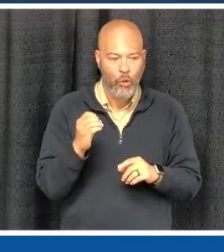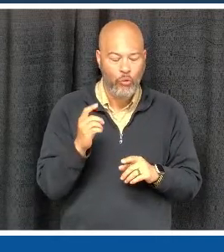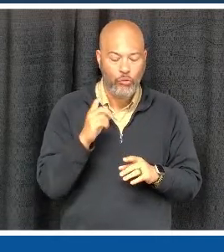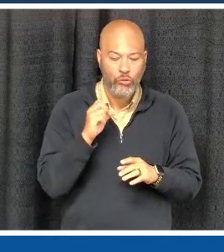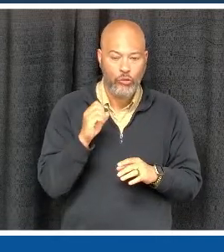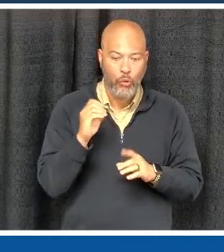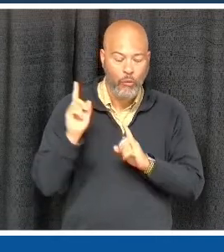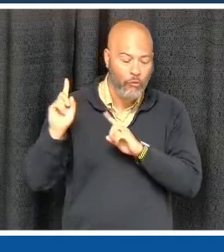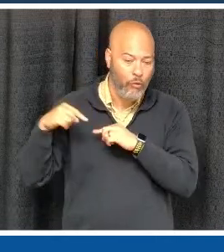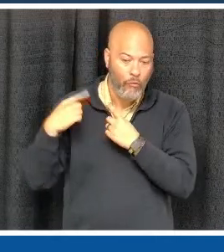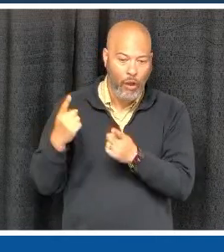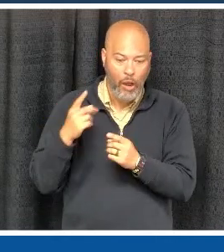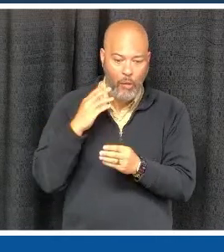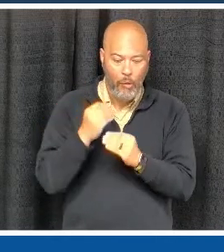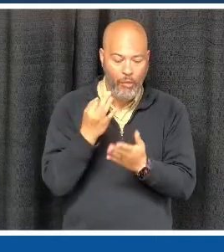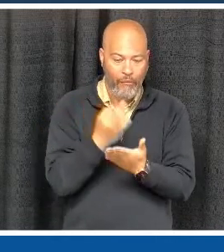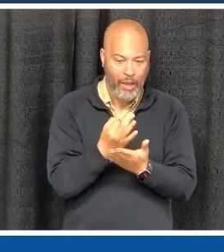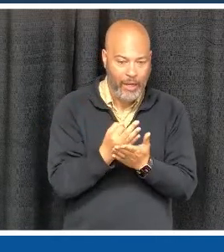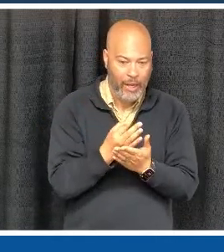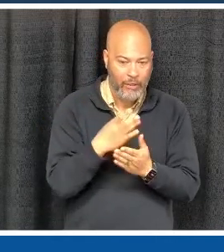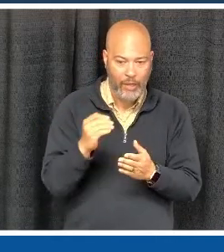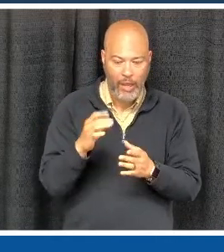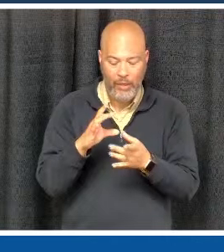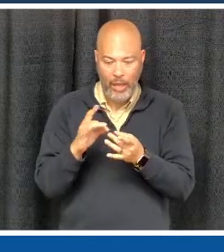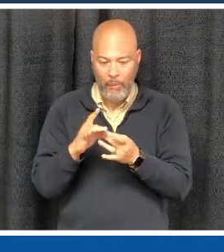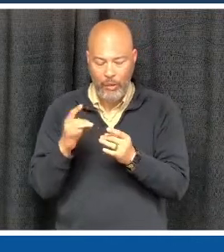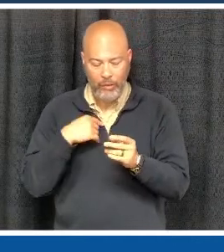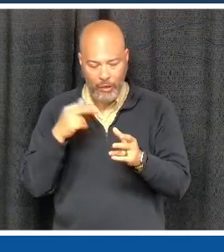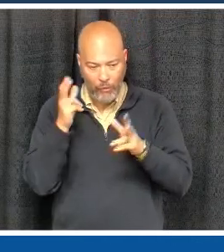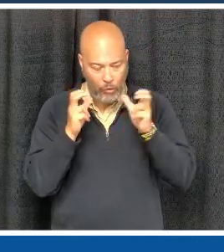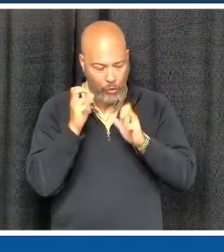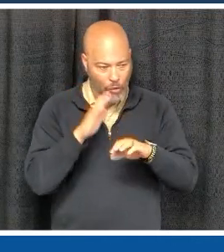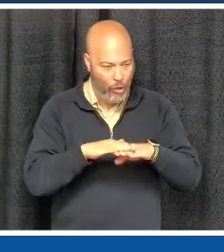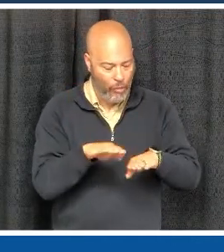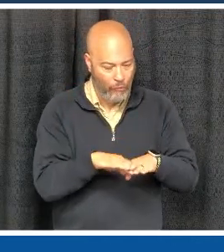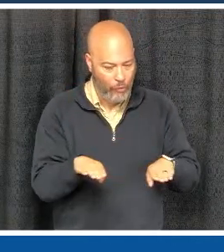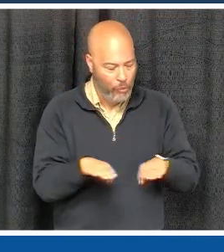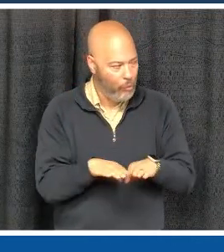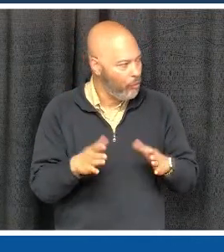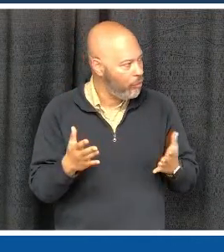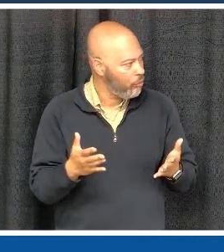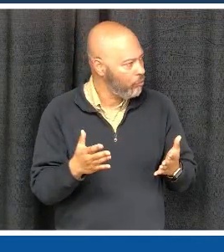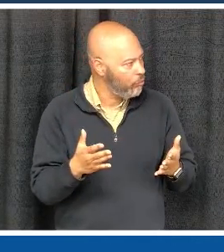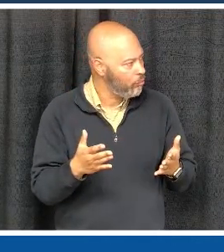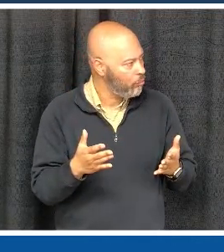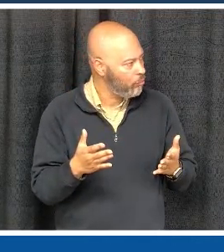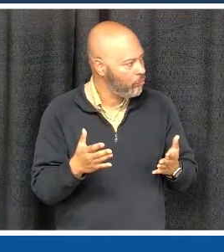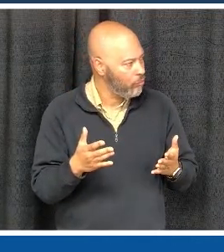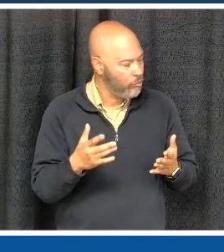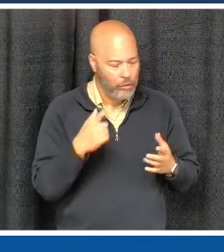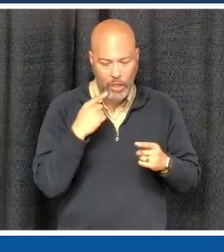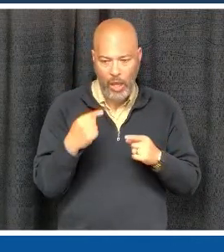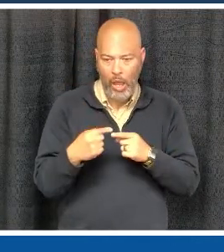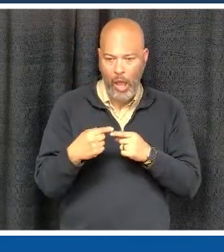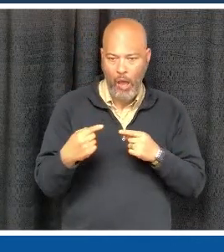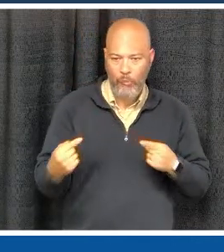far in both the Finance Committee meeting and in the comments that I've heard here on the council floor, the opposition or the